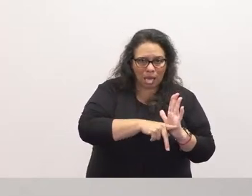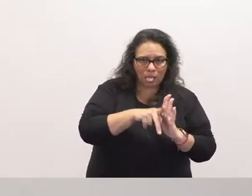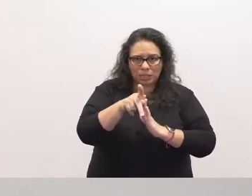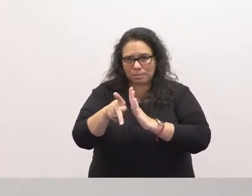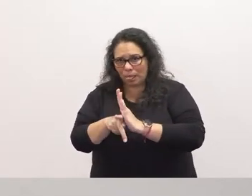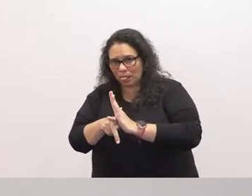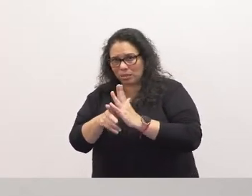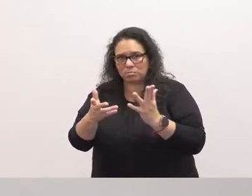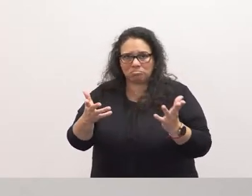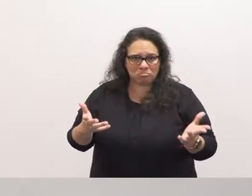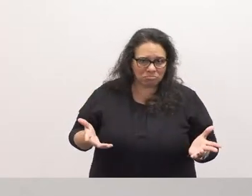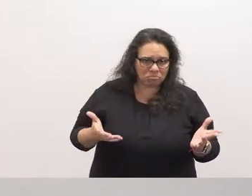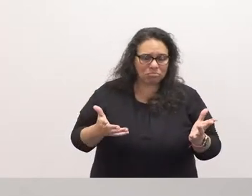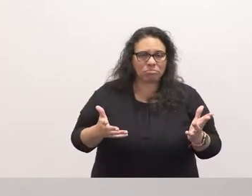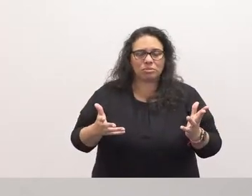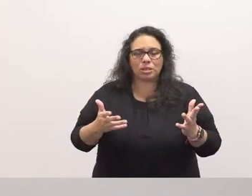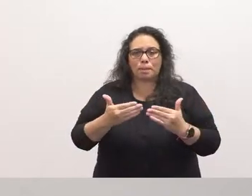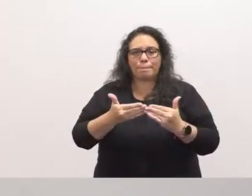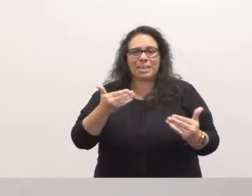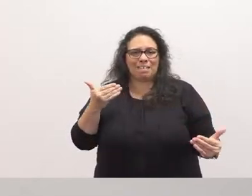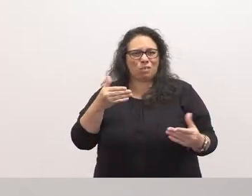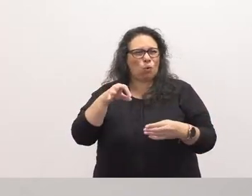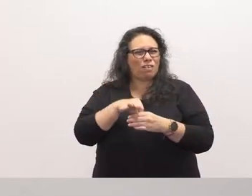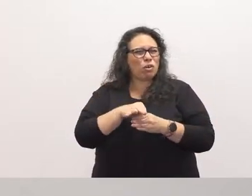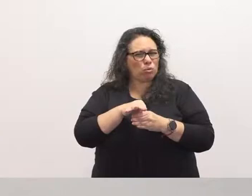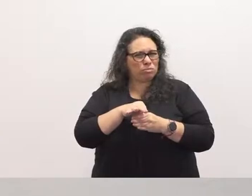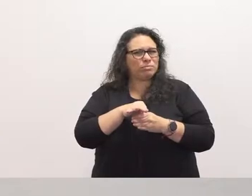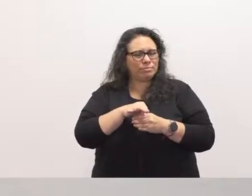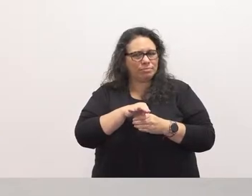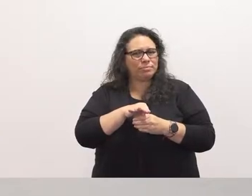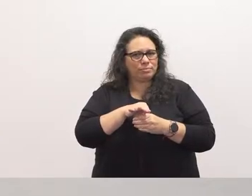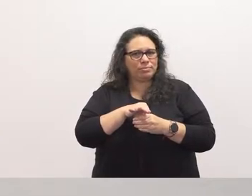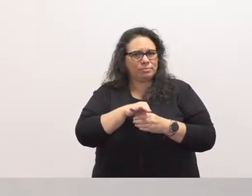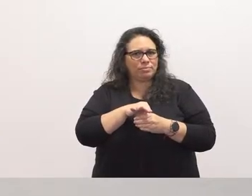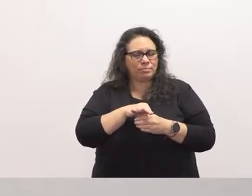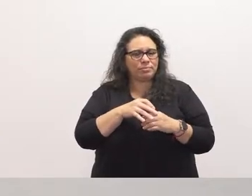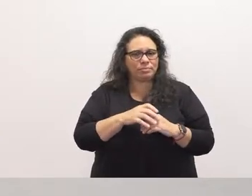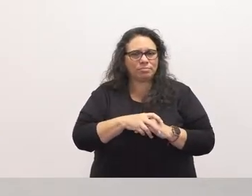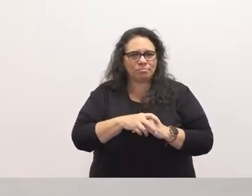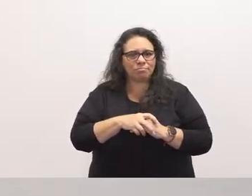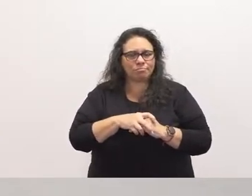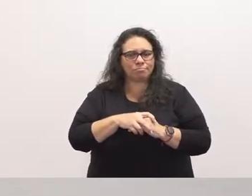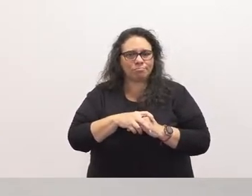policies a meeting before we vote on them.